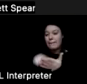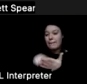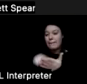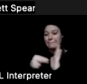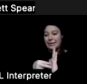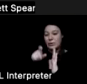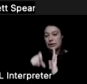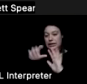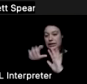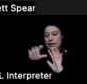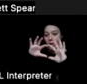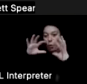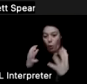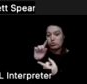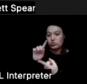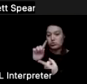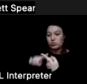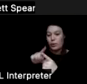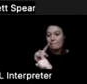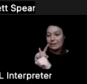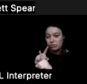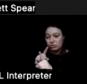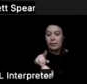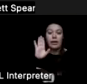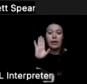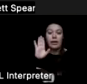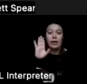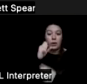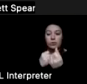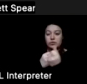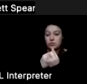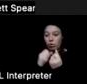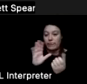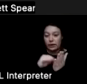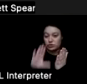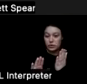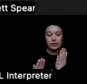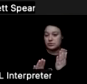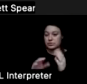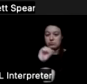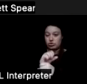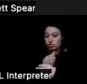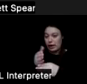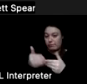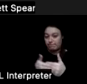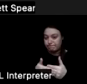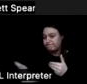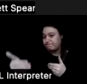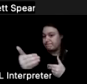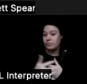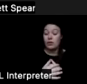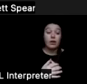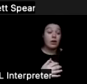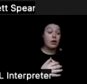that supports the students throughout their entire development and career. So how do we think about doing that? And so some